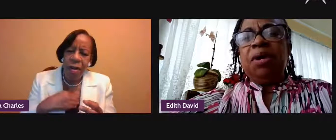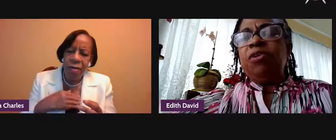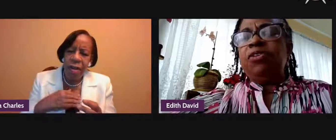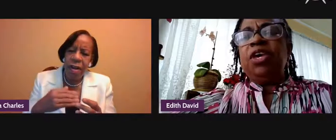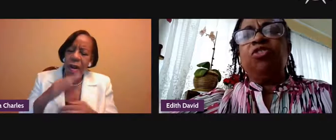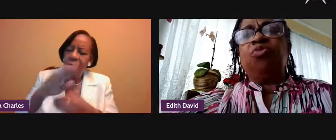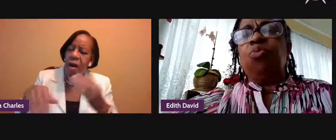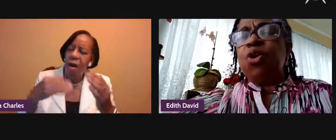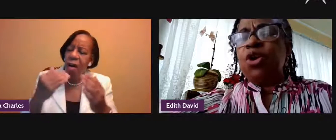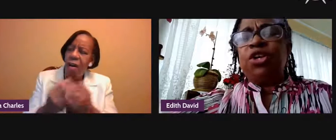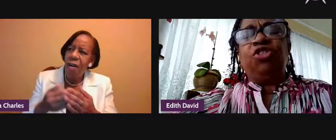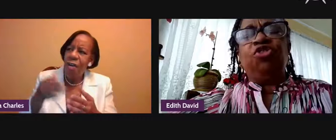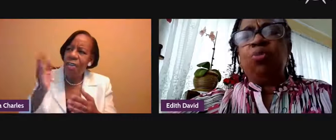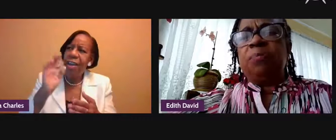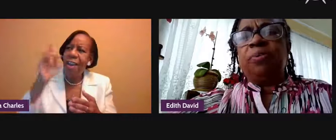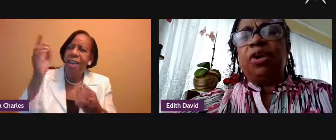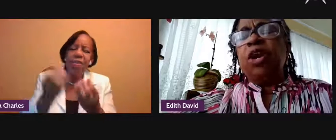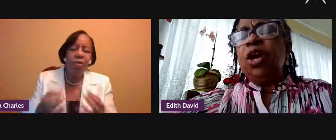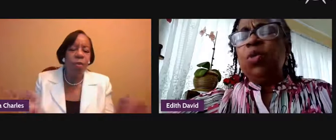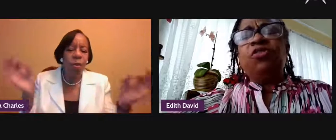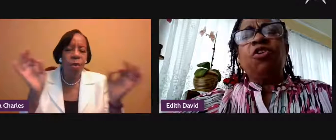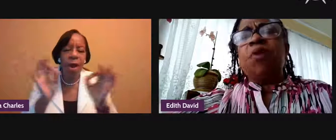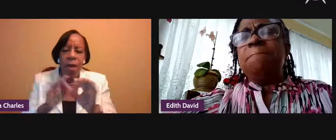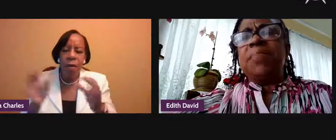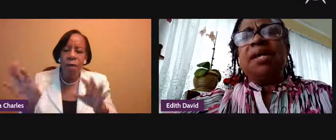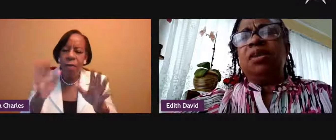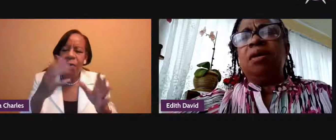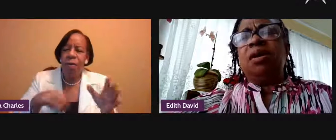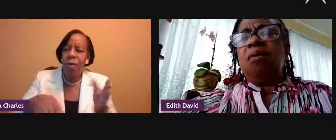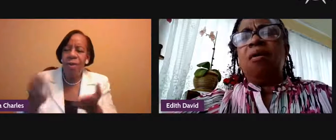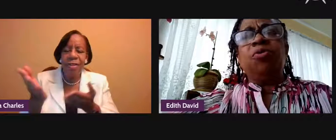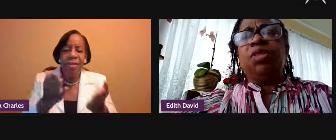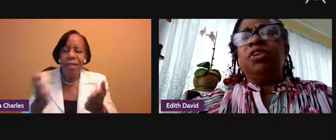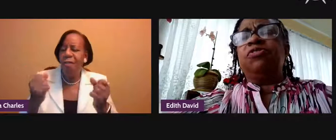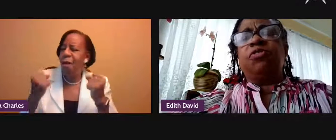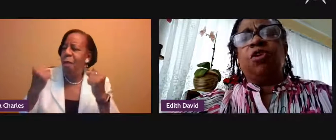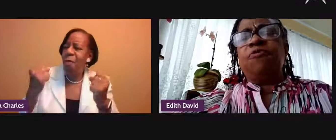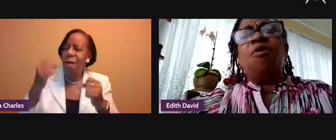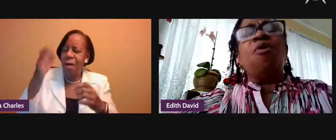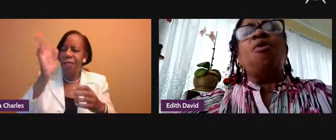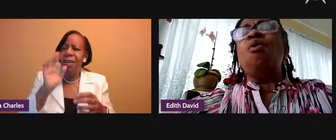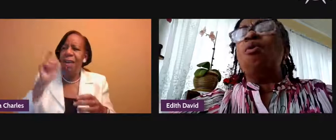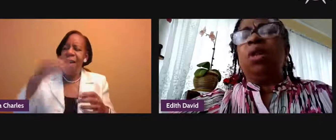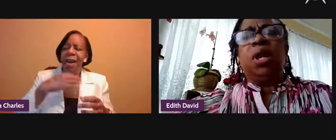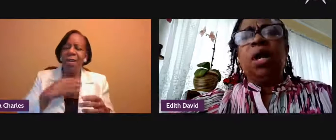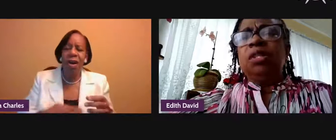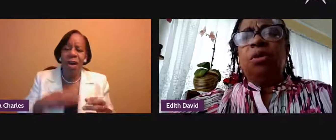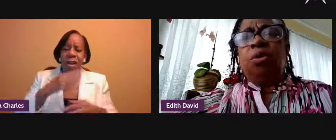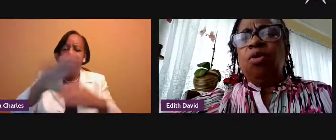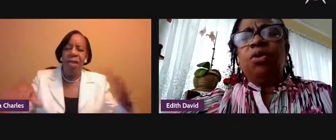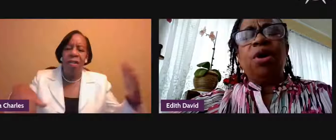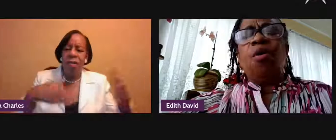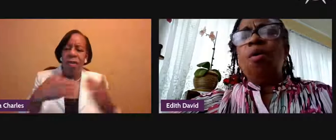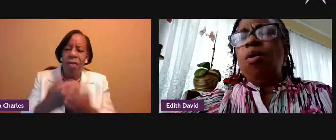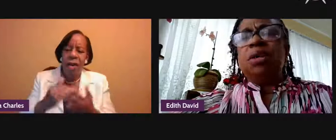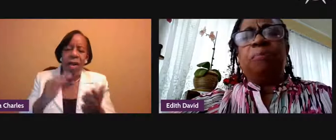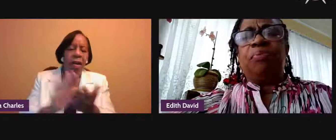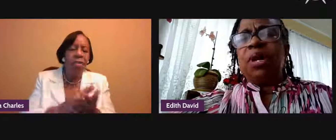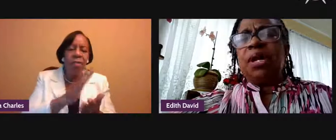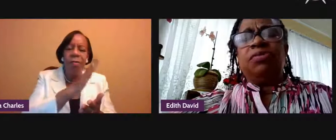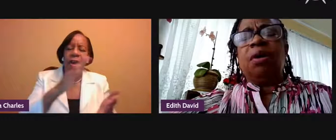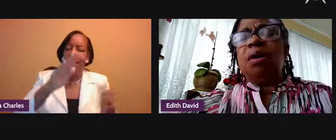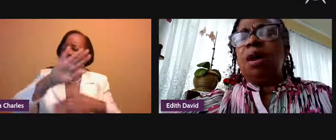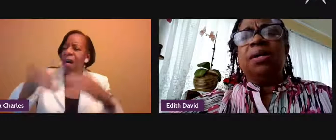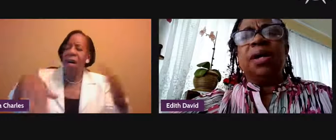God, because he is worthy to be praised. We serve a mighty God, a God who deserves all the glory, all